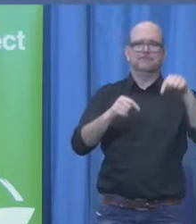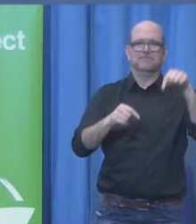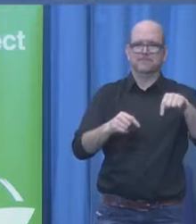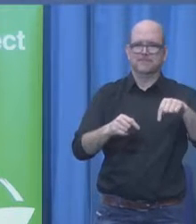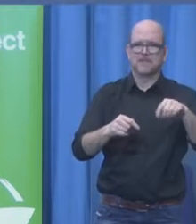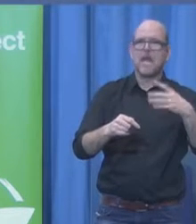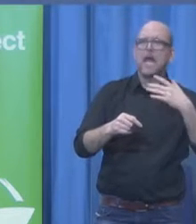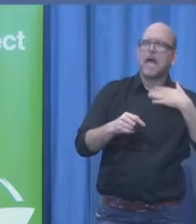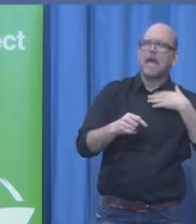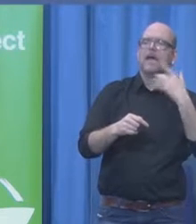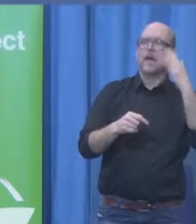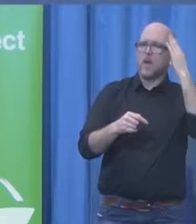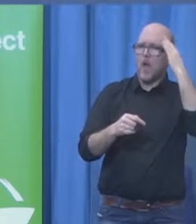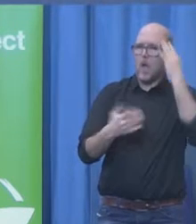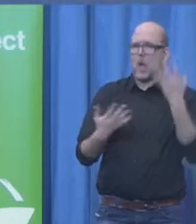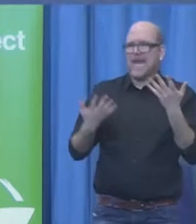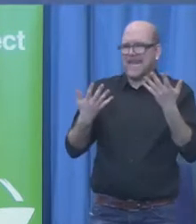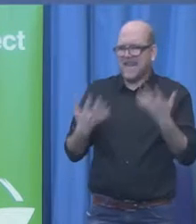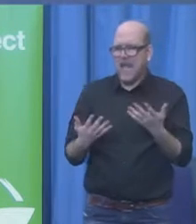the velour.